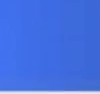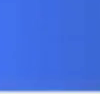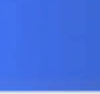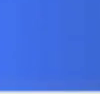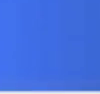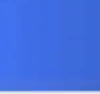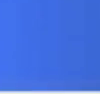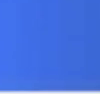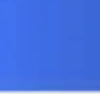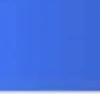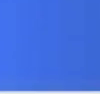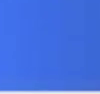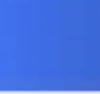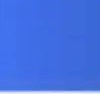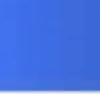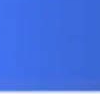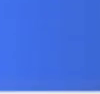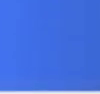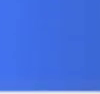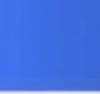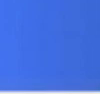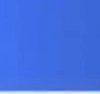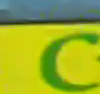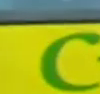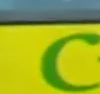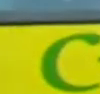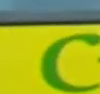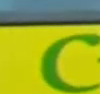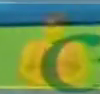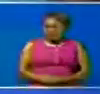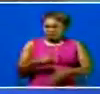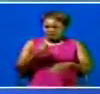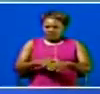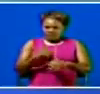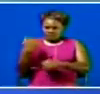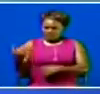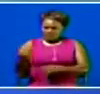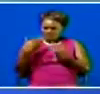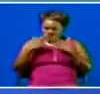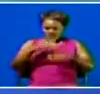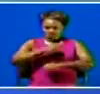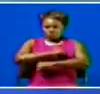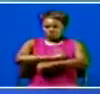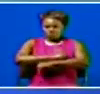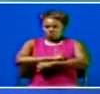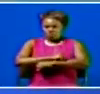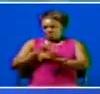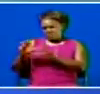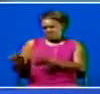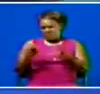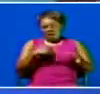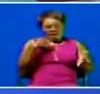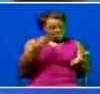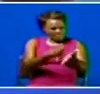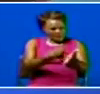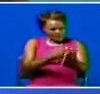whether one applied for the loan or not while in school. Mtoto akimaliza shule. Tunajitanga hasola, hatuna hata shilingi